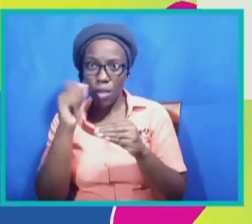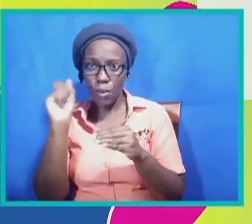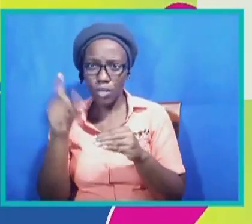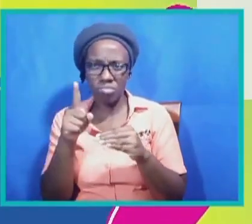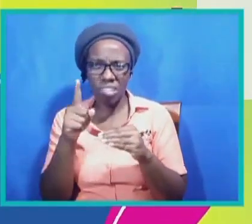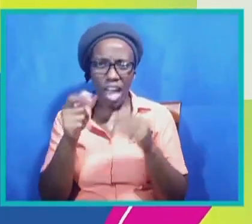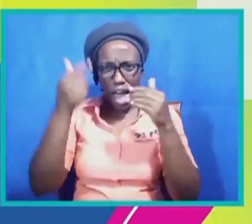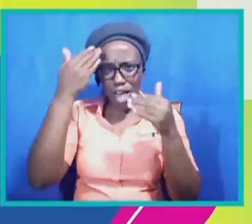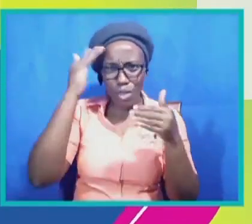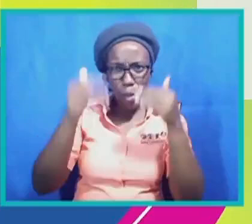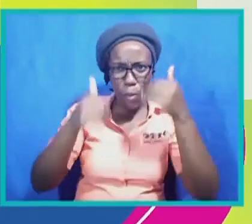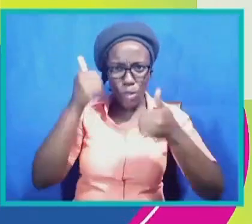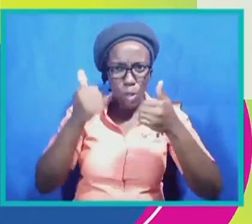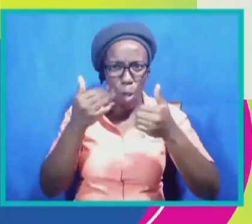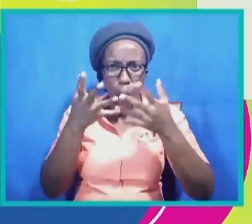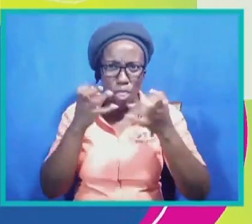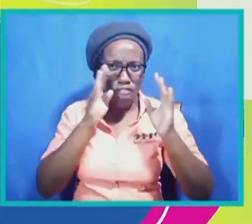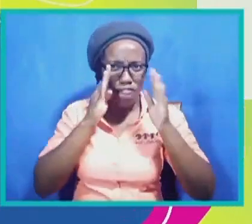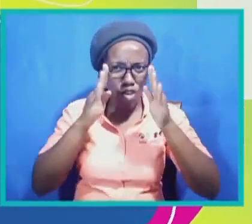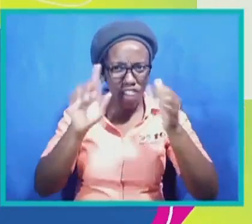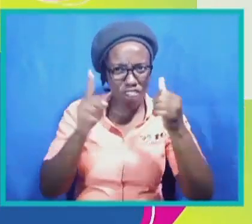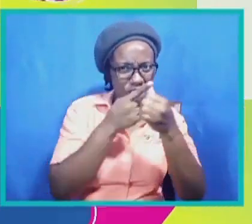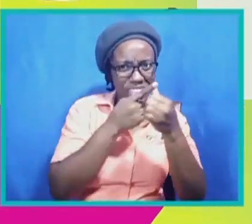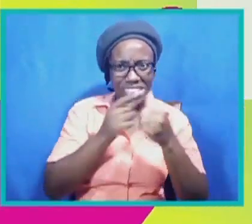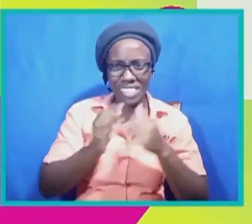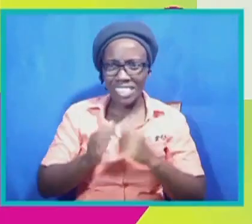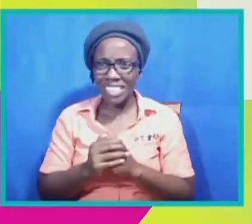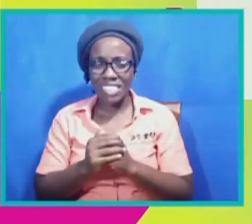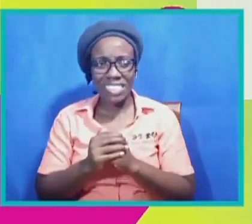and then Dr. Paul will add.